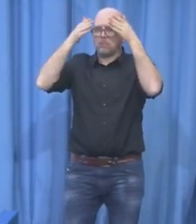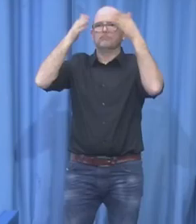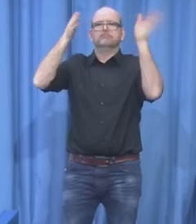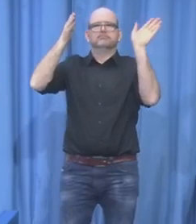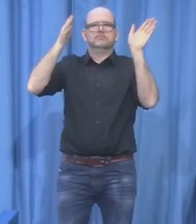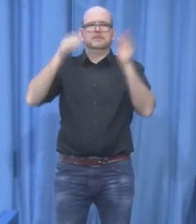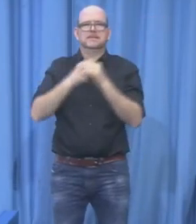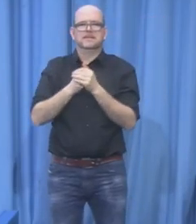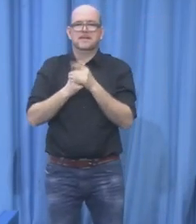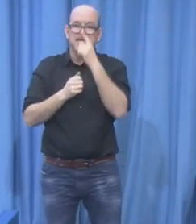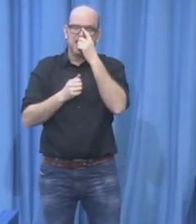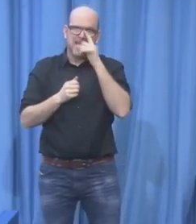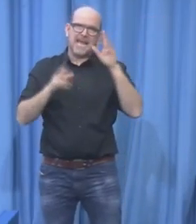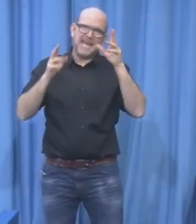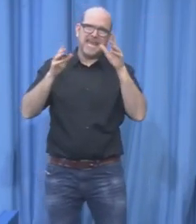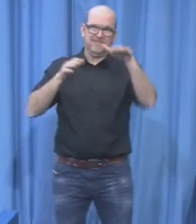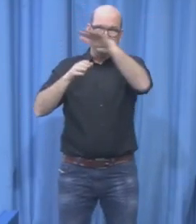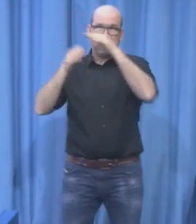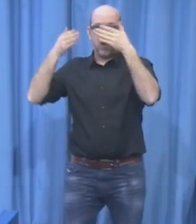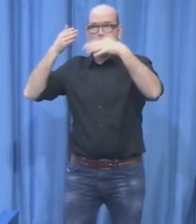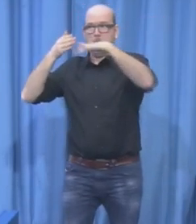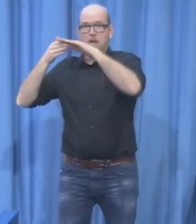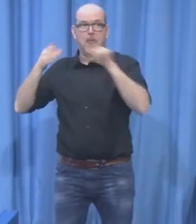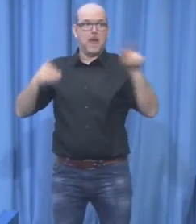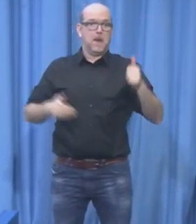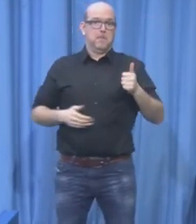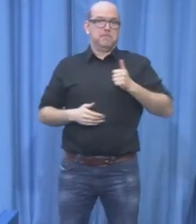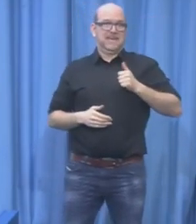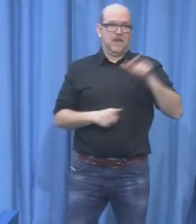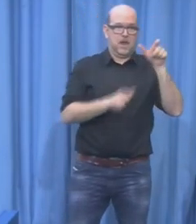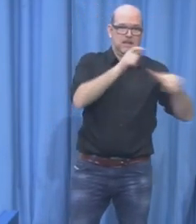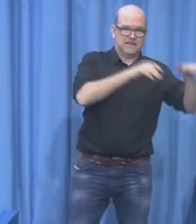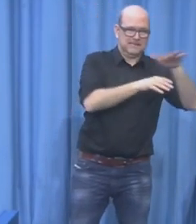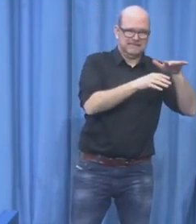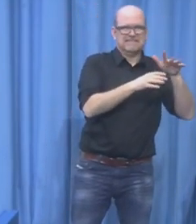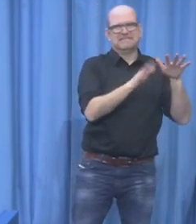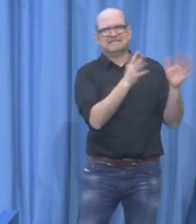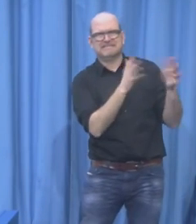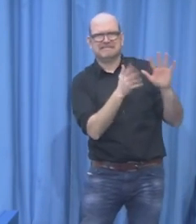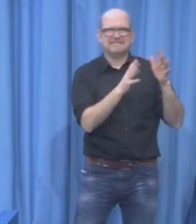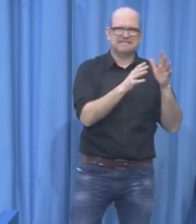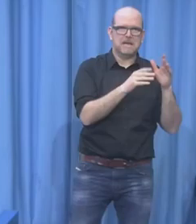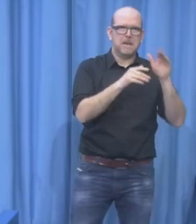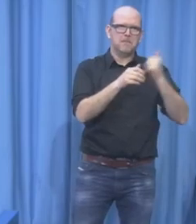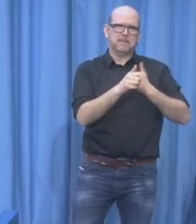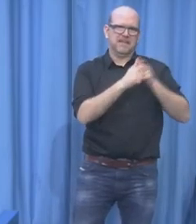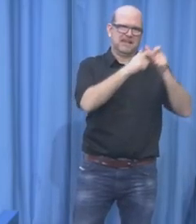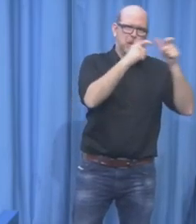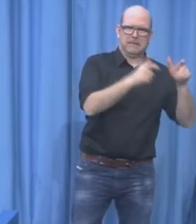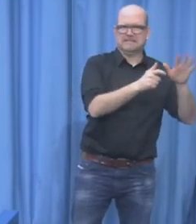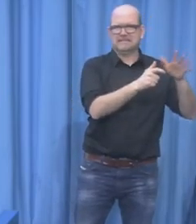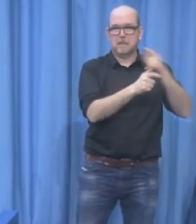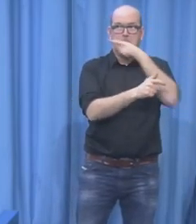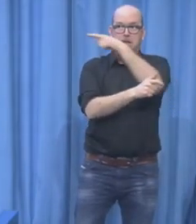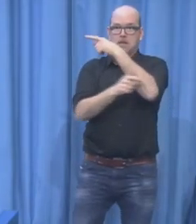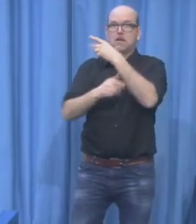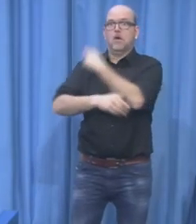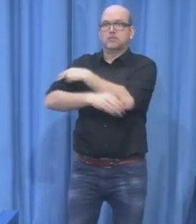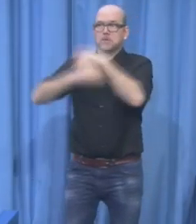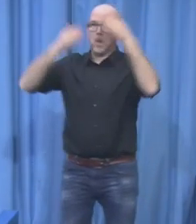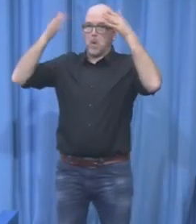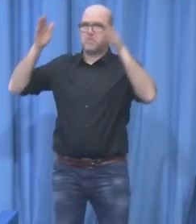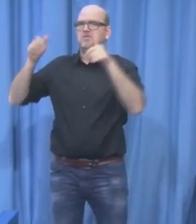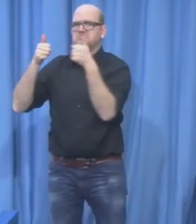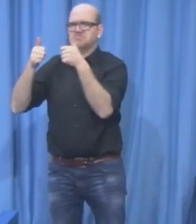So, as usual with these bigger sorts of organisations, decisions can take a long time to happen. But thankfully, Alice and the hospital went off and